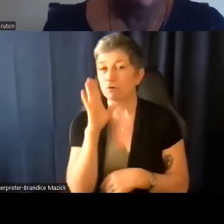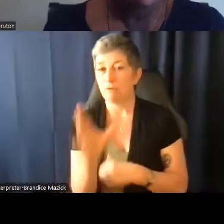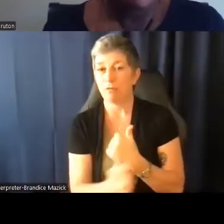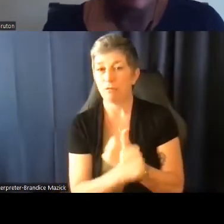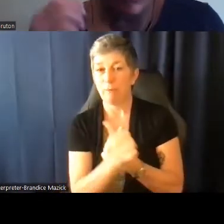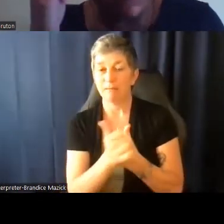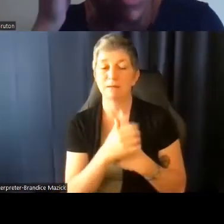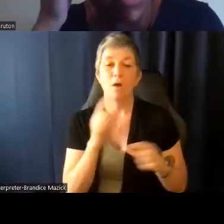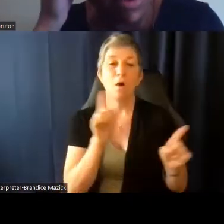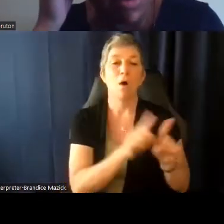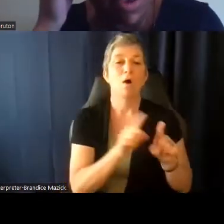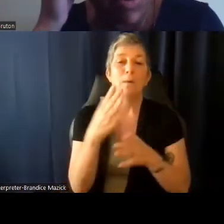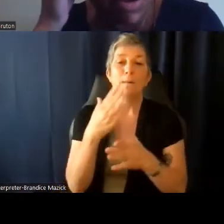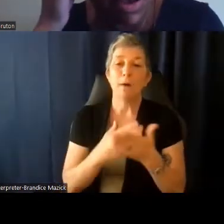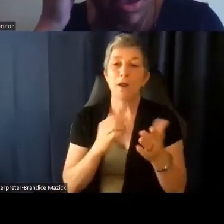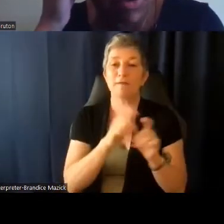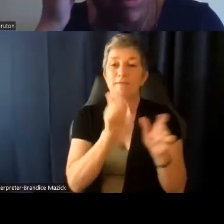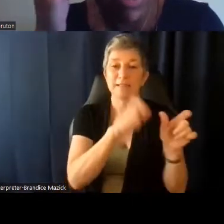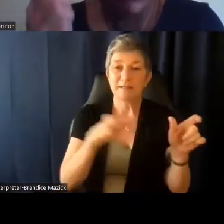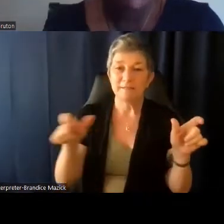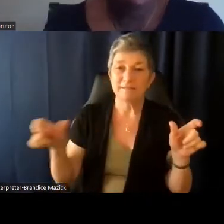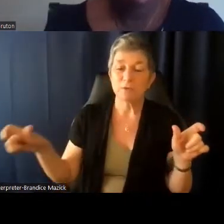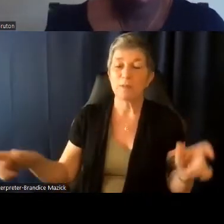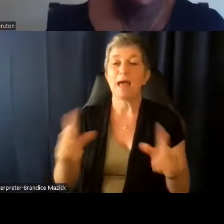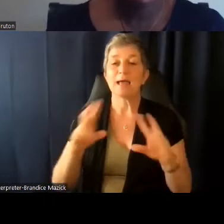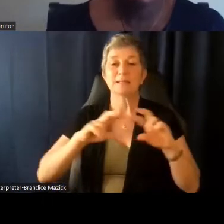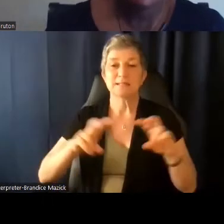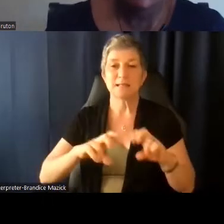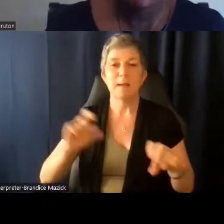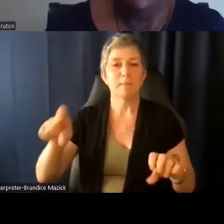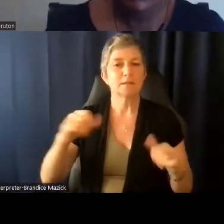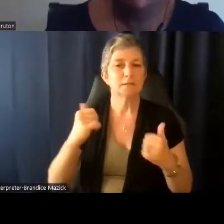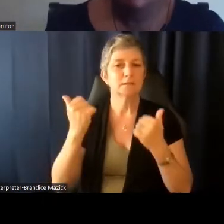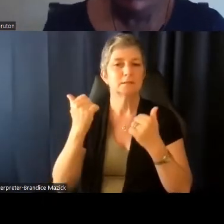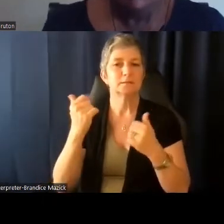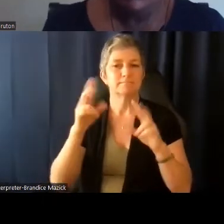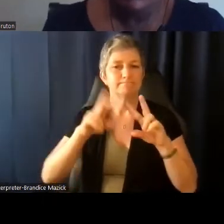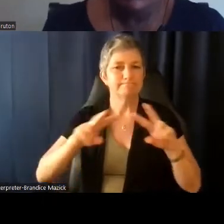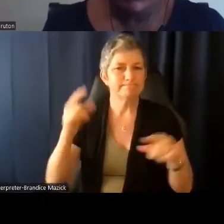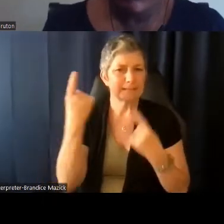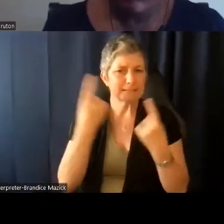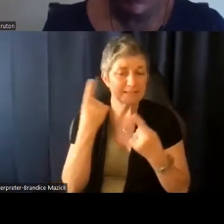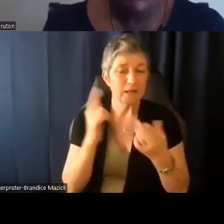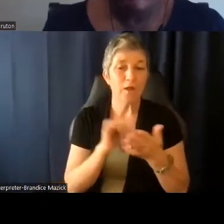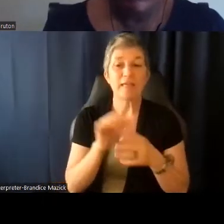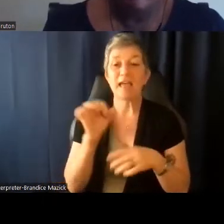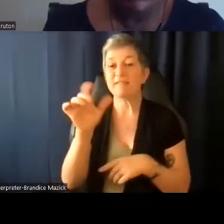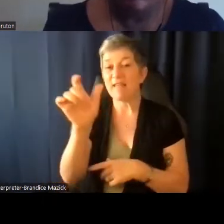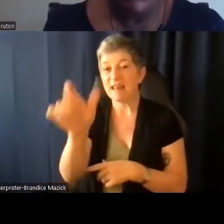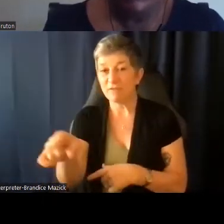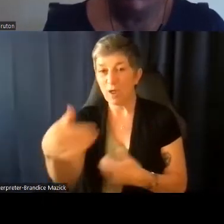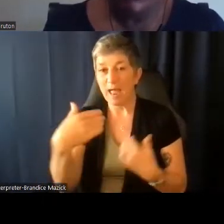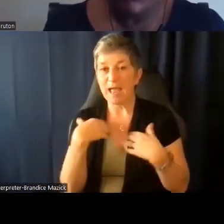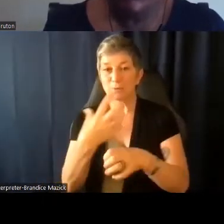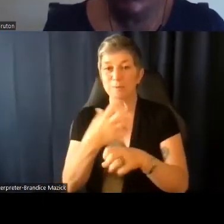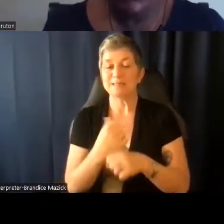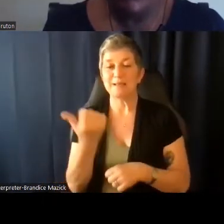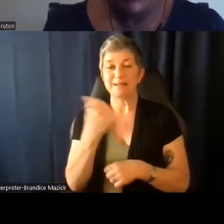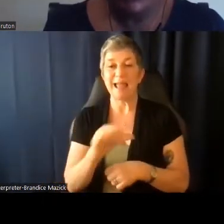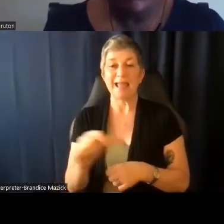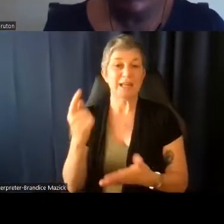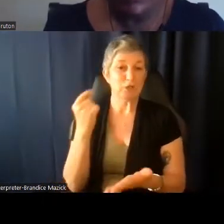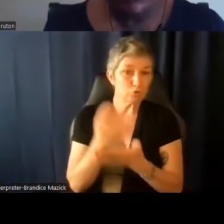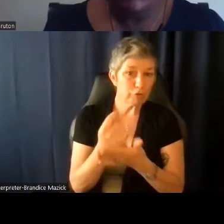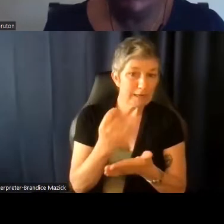Also, as part of the individualized assessment, a housing provider must also take into account whether the individual has received intervening treatment